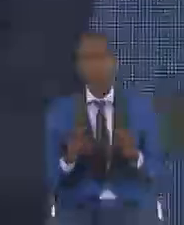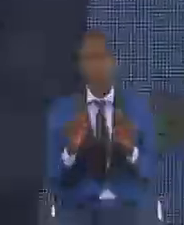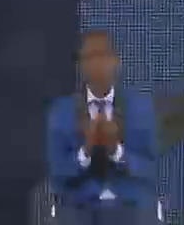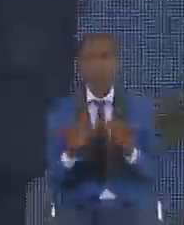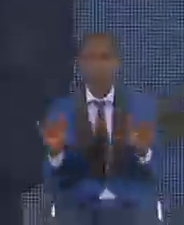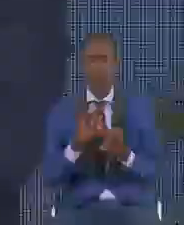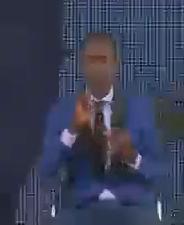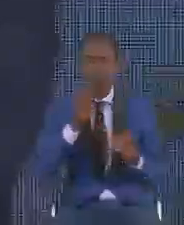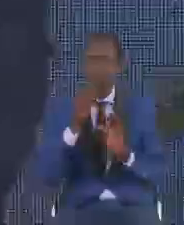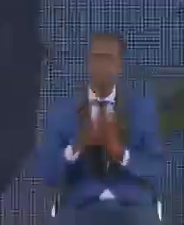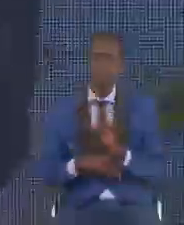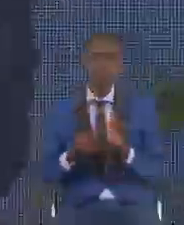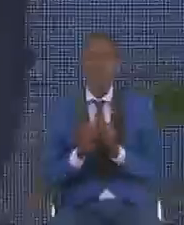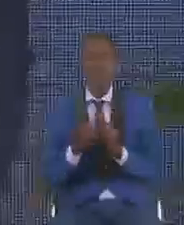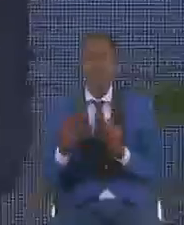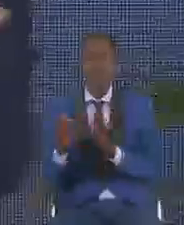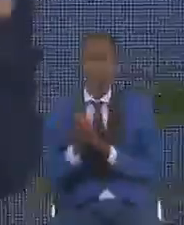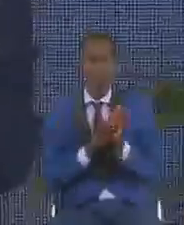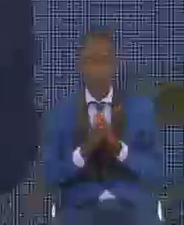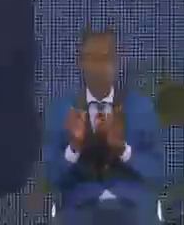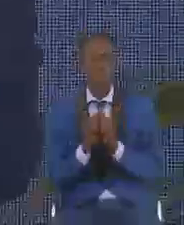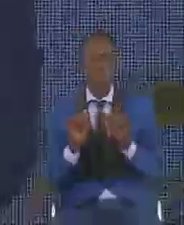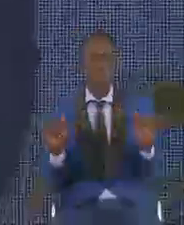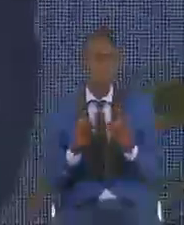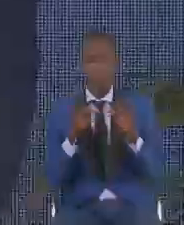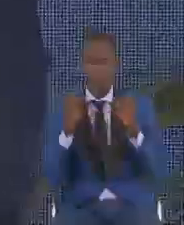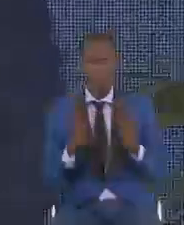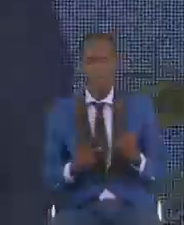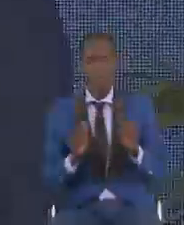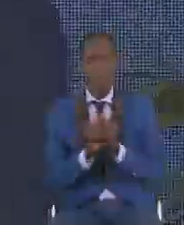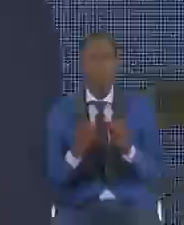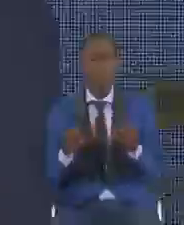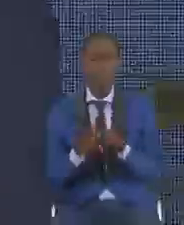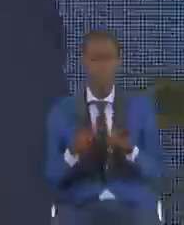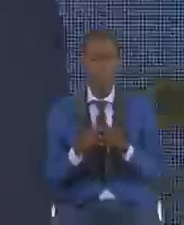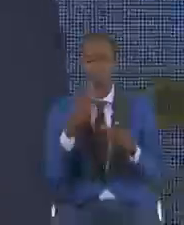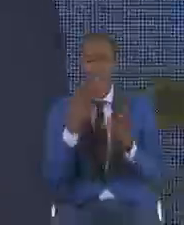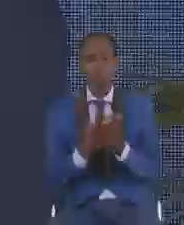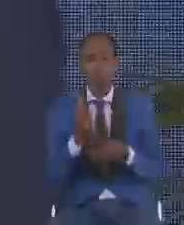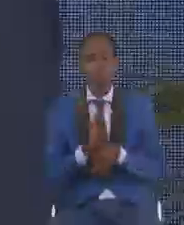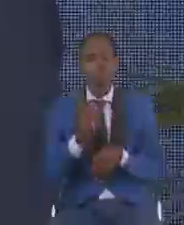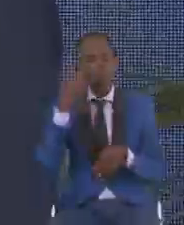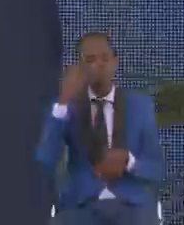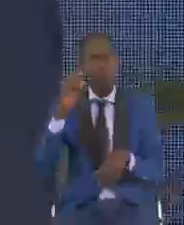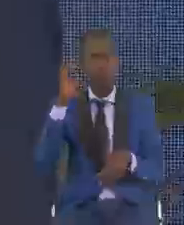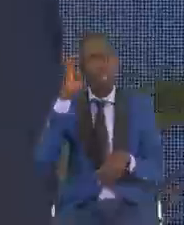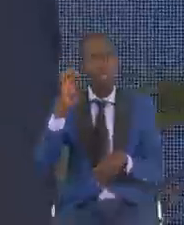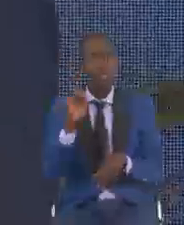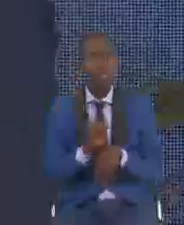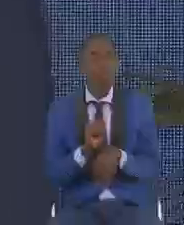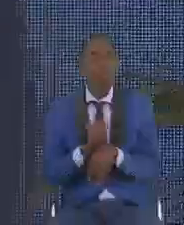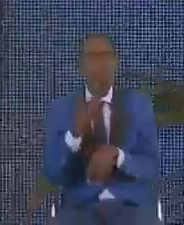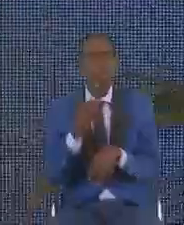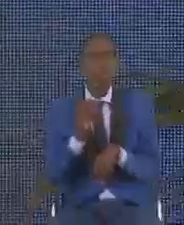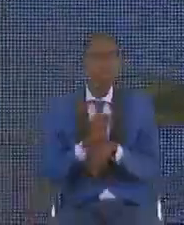fervency, with the same zeal, with the same power, with the same effectiveness. For he walketh the work of